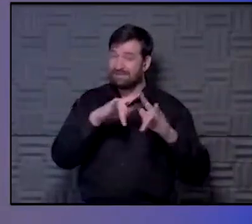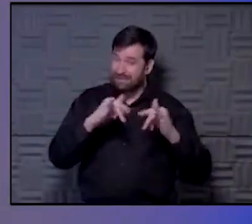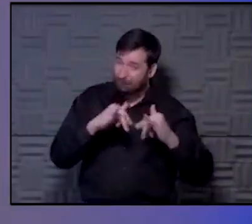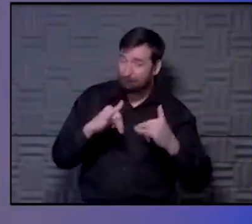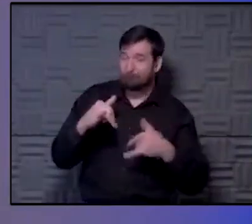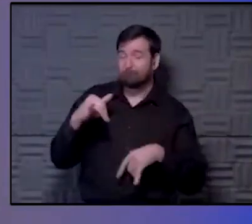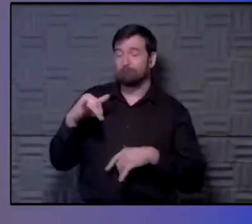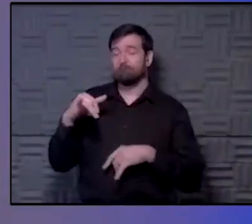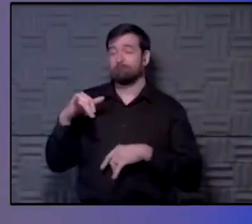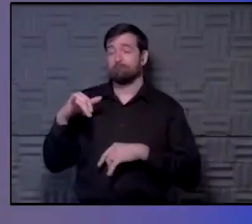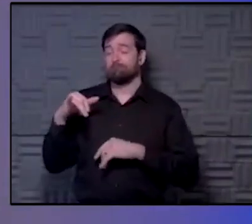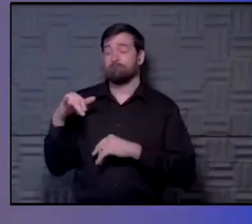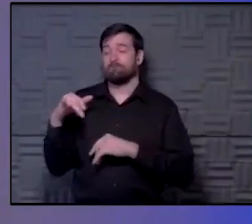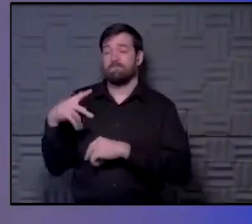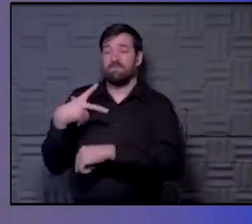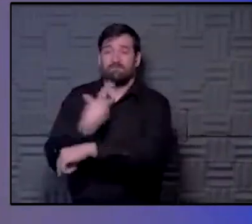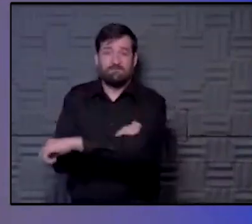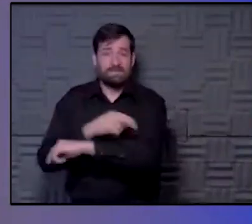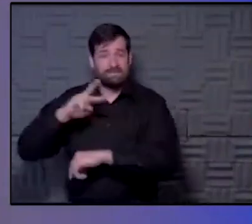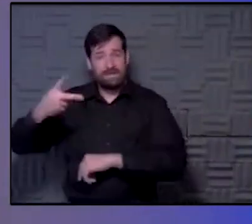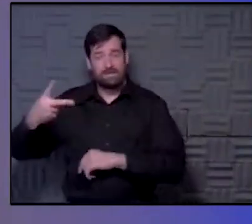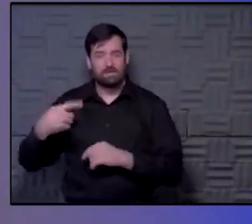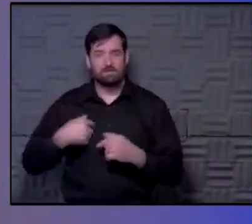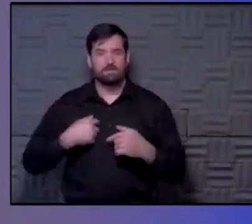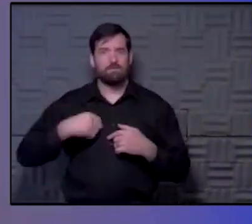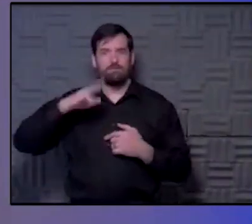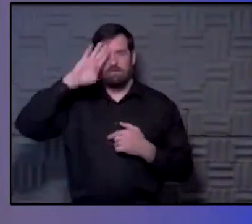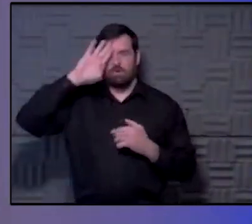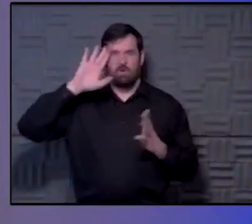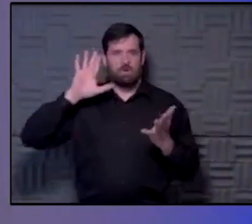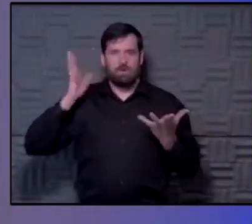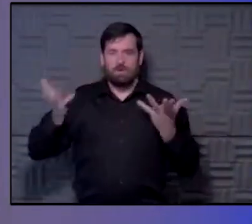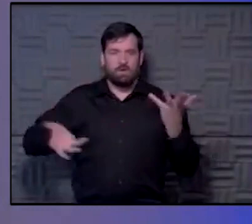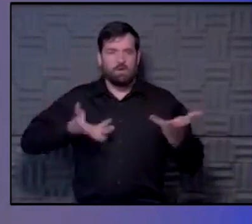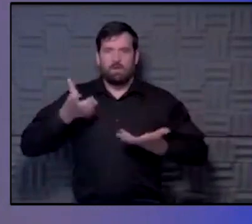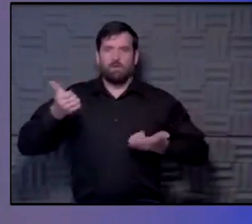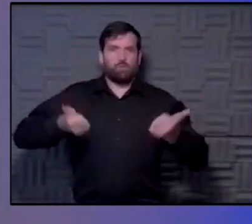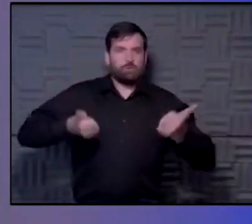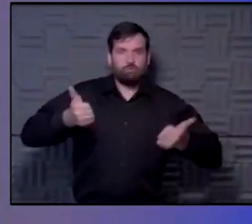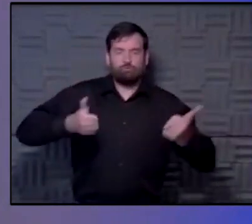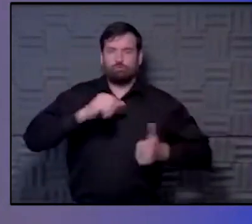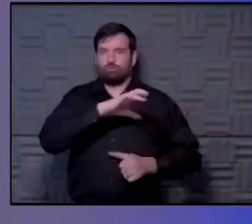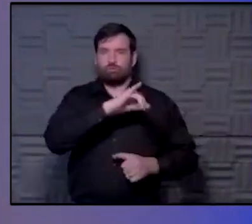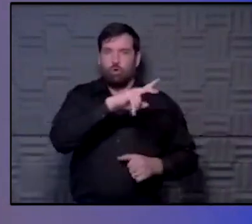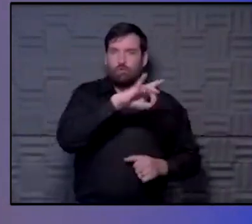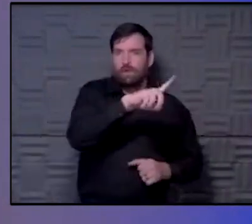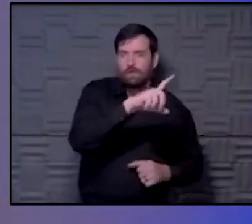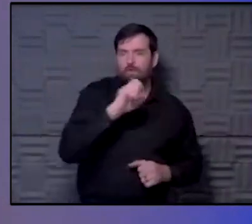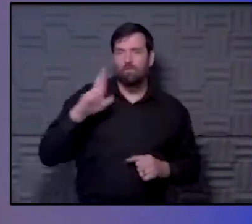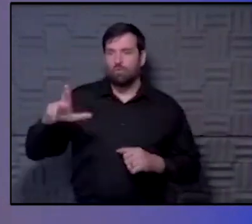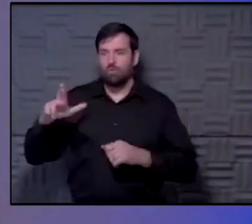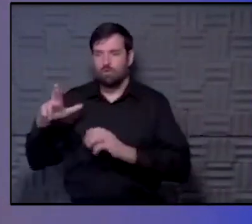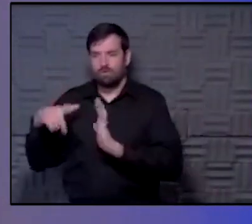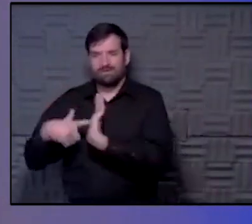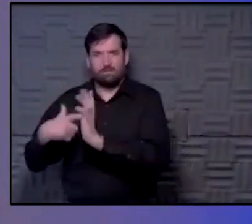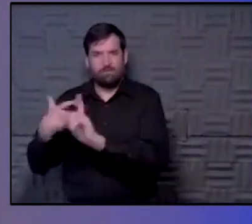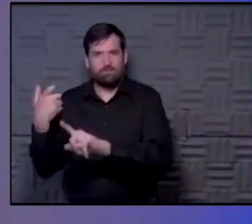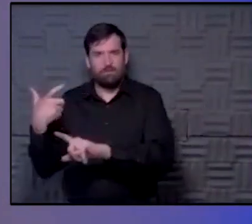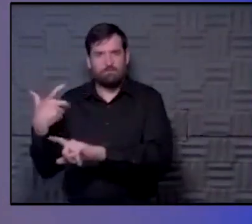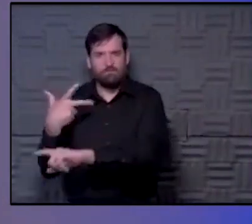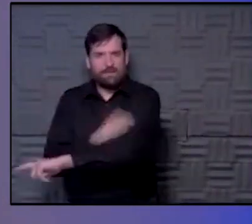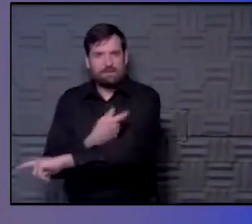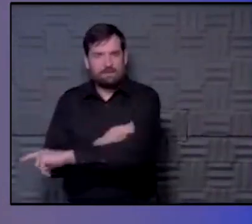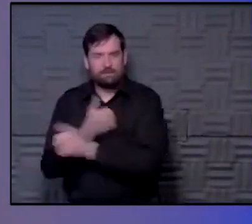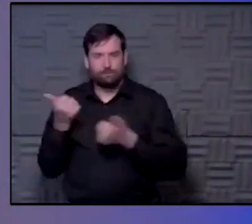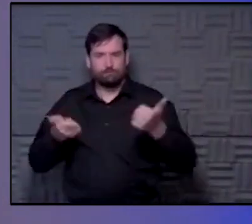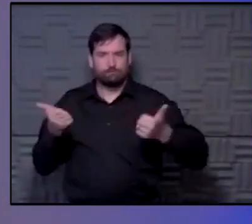fever, right away, it was like, which do I have? A side effect of the vaccine, or do I have